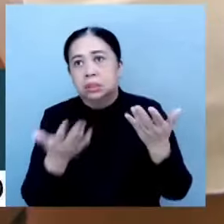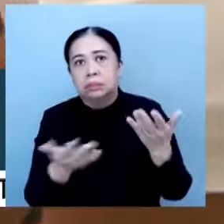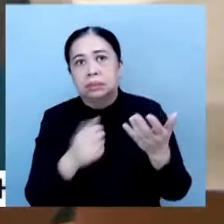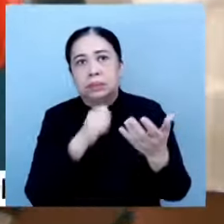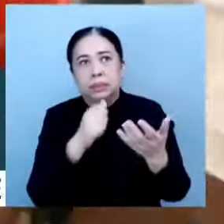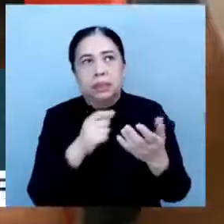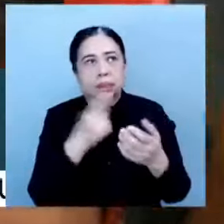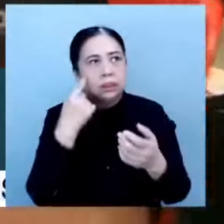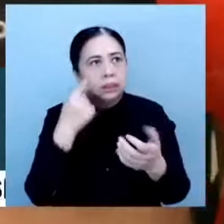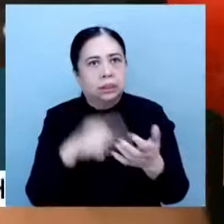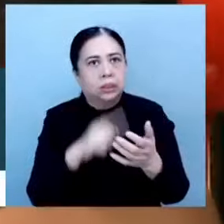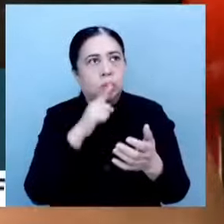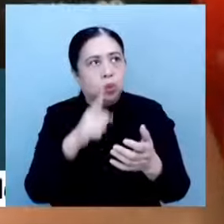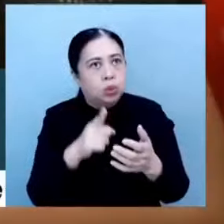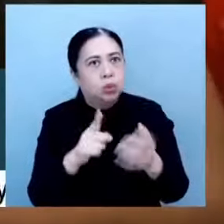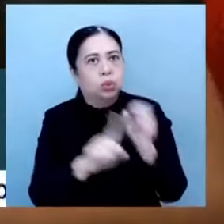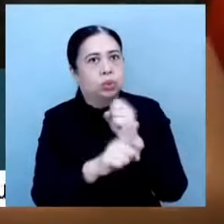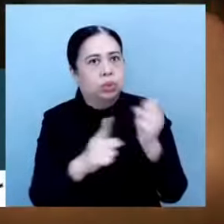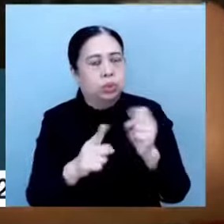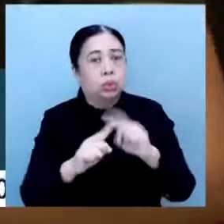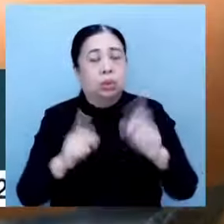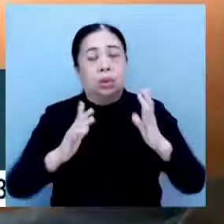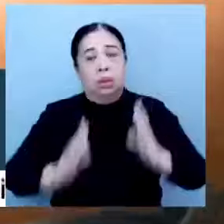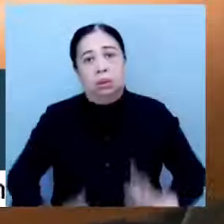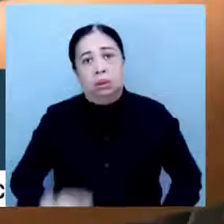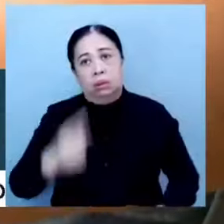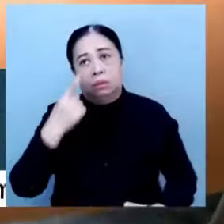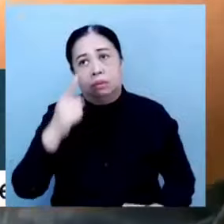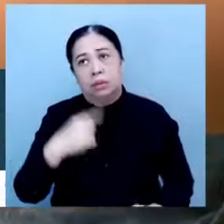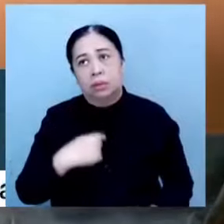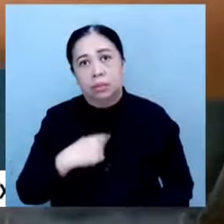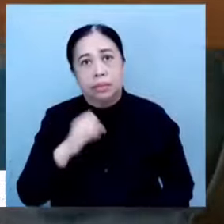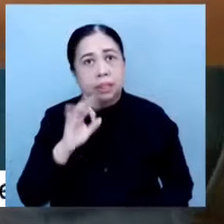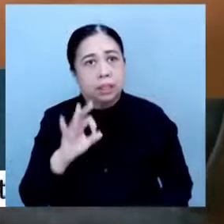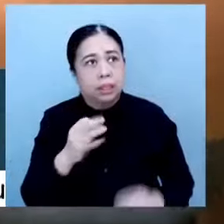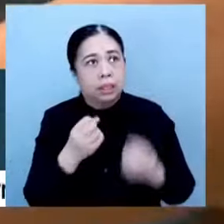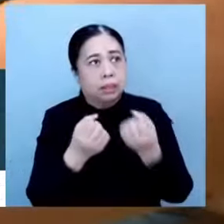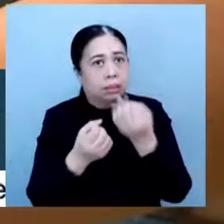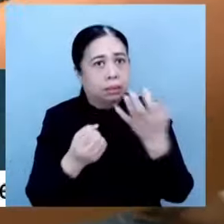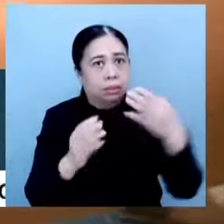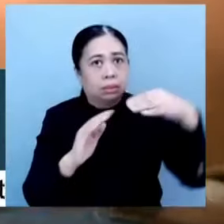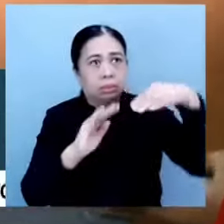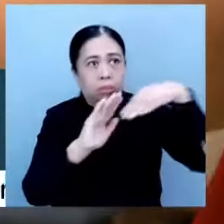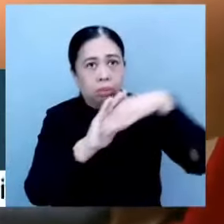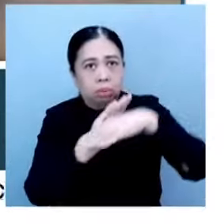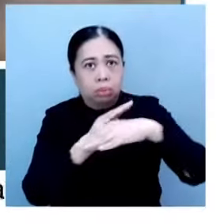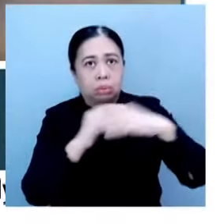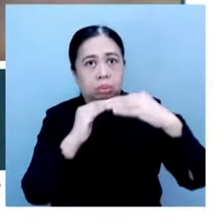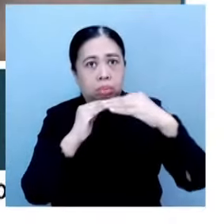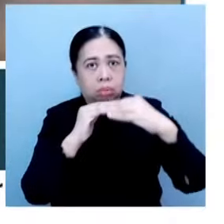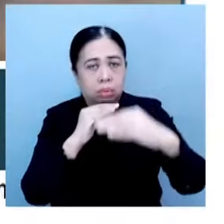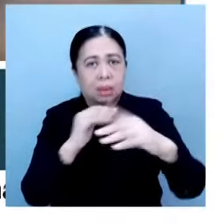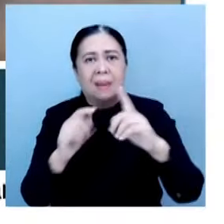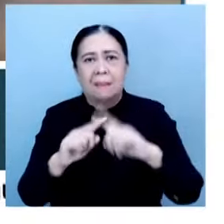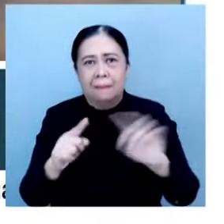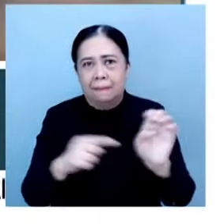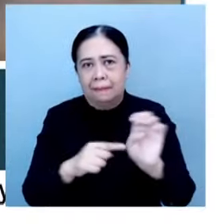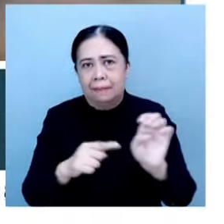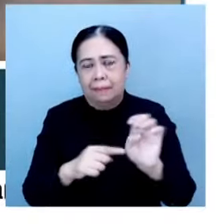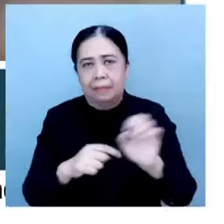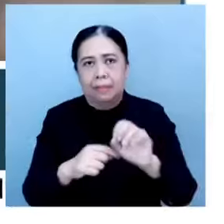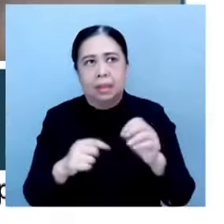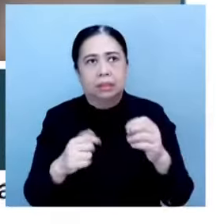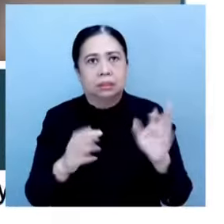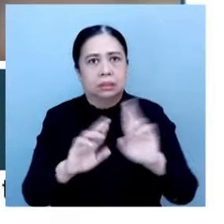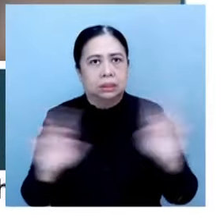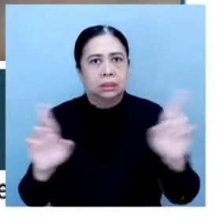but it's a relief for me if the numbers are plateauing. But we must prepare for escalation